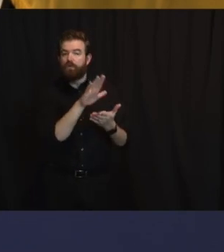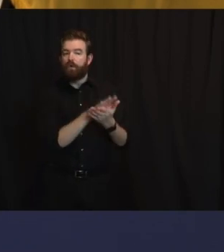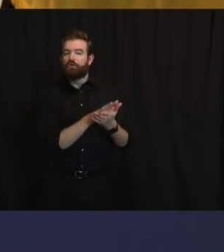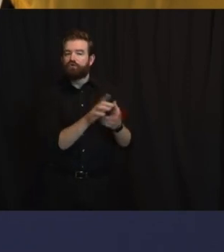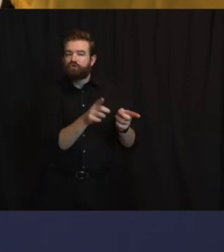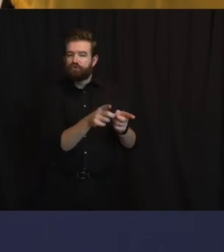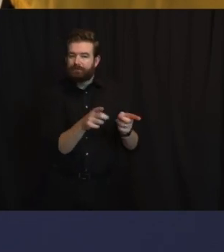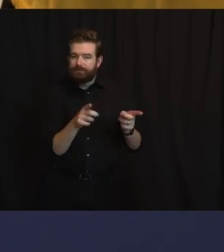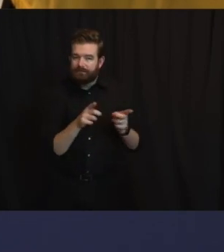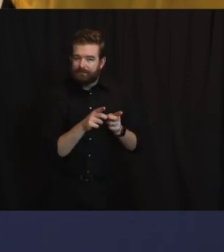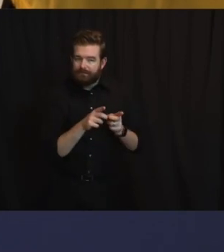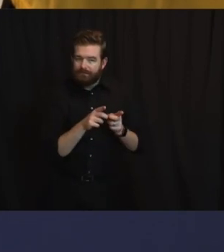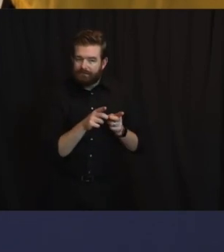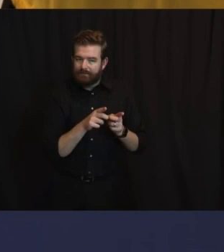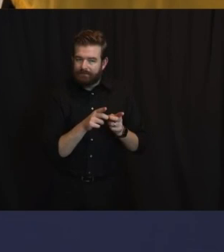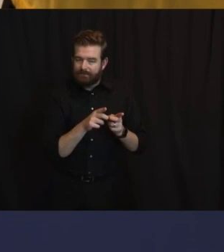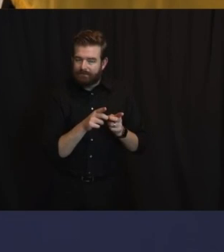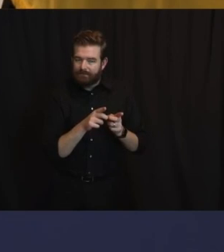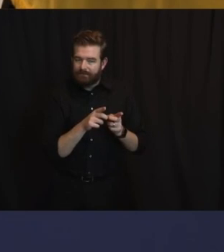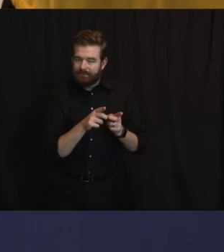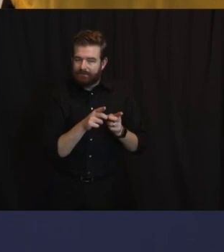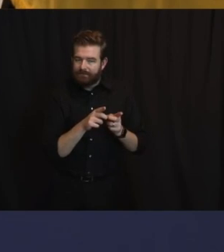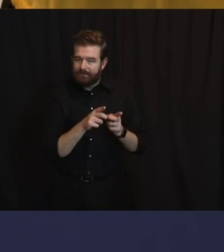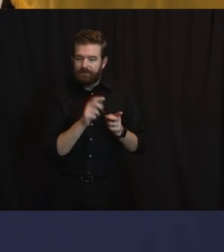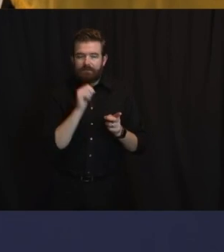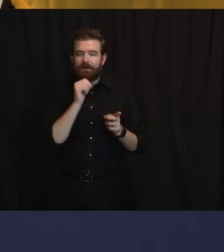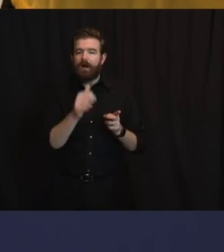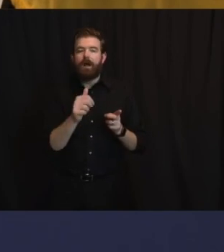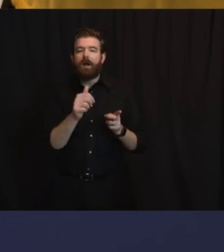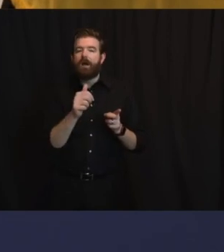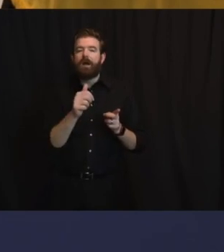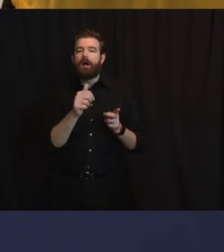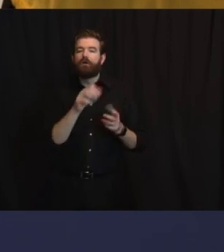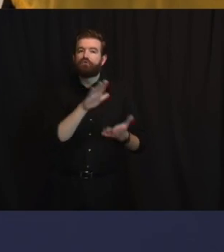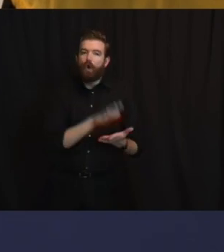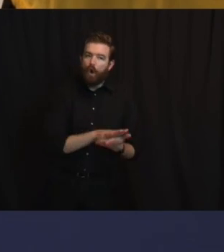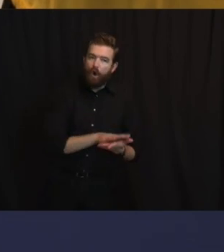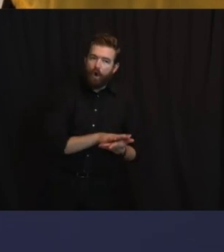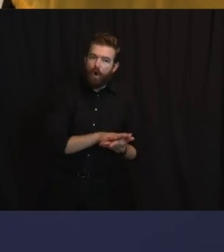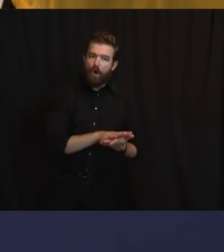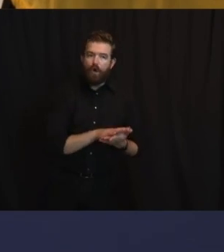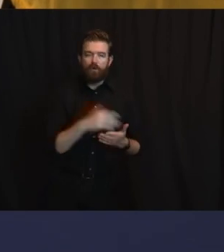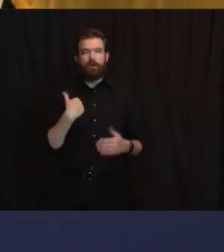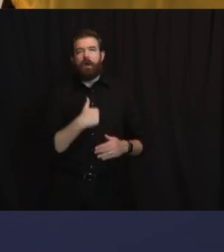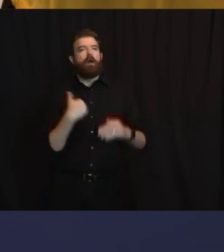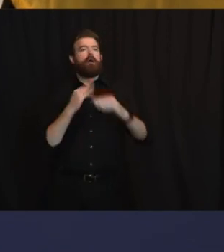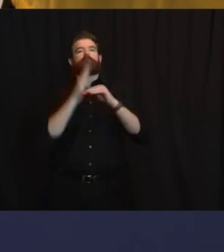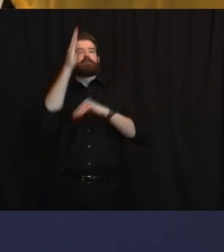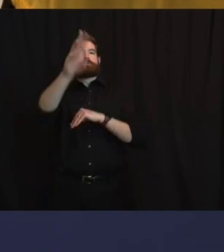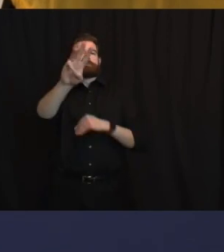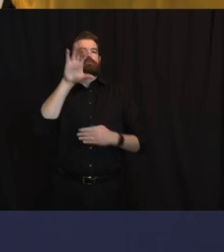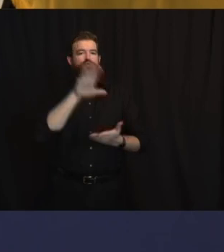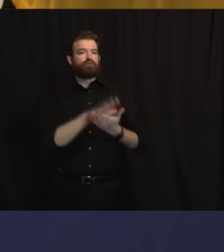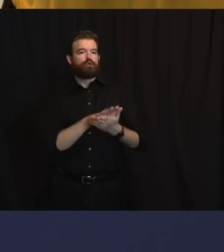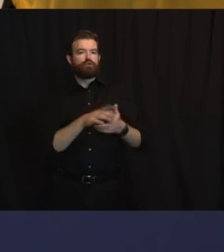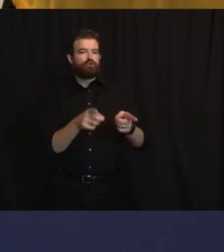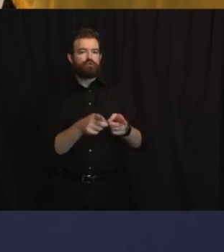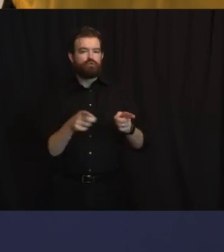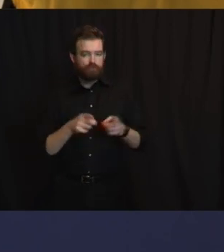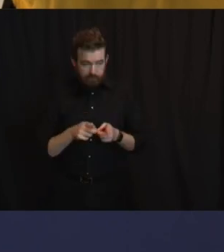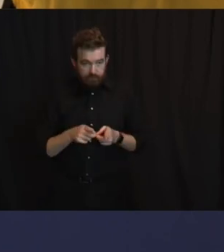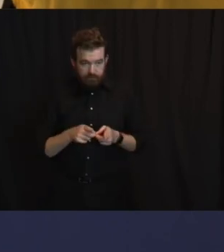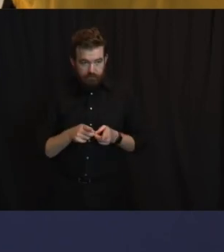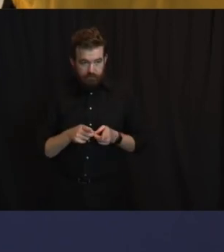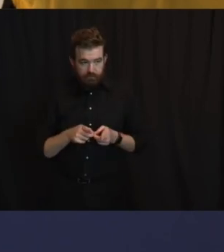11 districts out of over 600 districts. Of the balance of those 14, I think 12 of them are individual